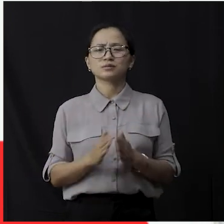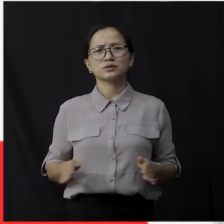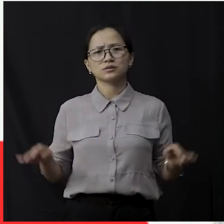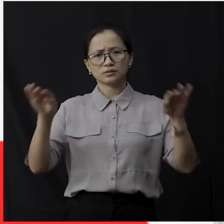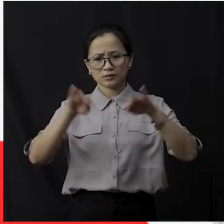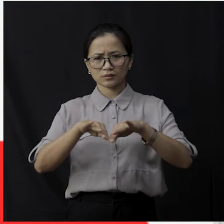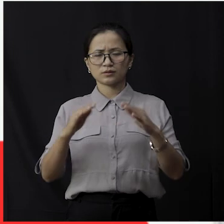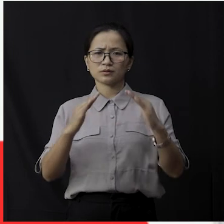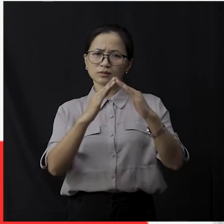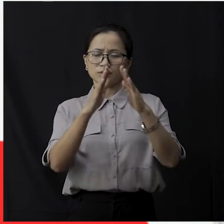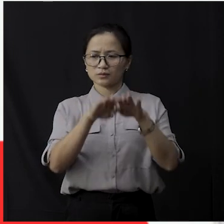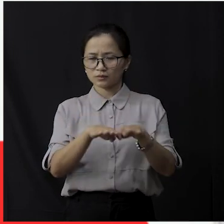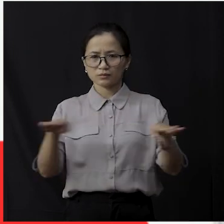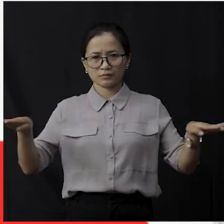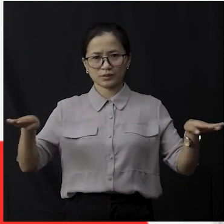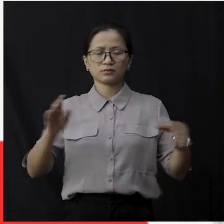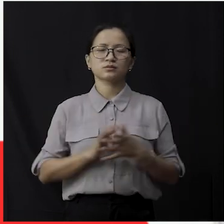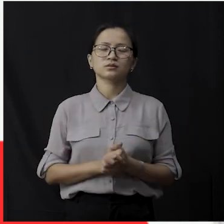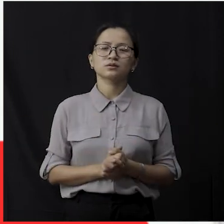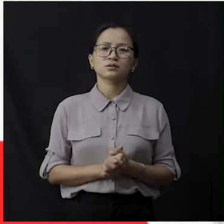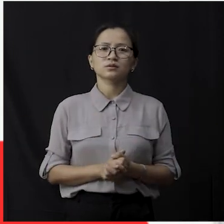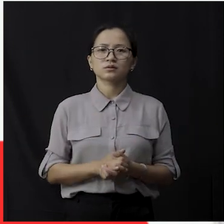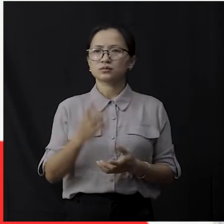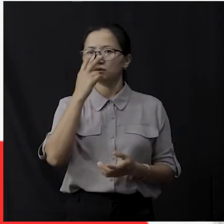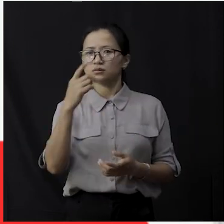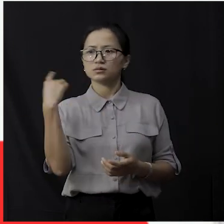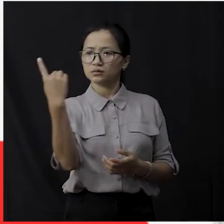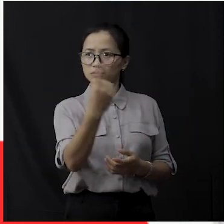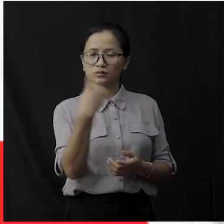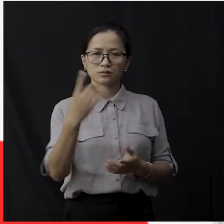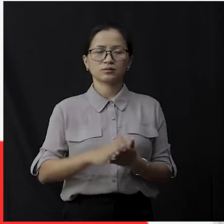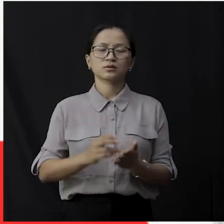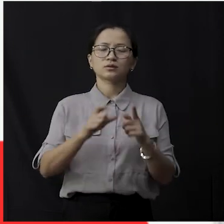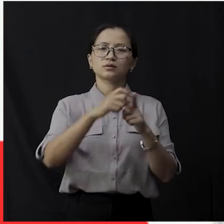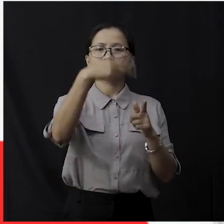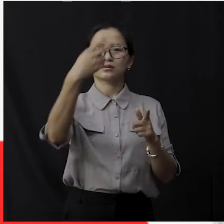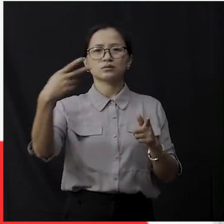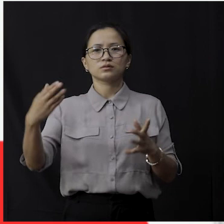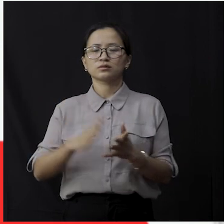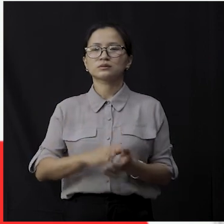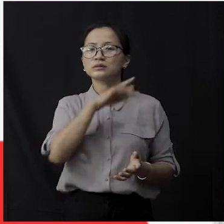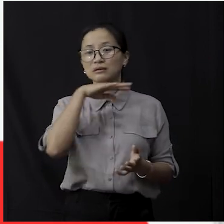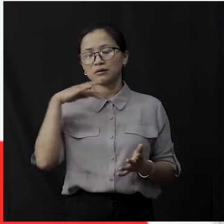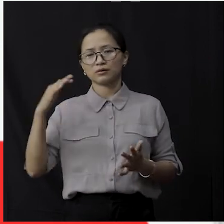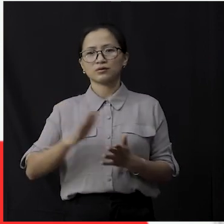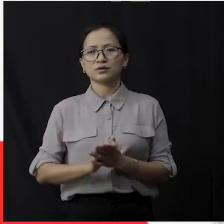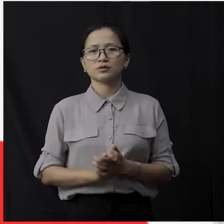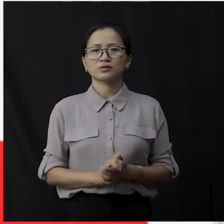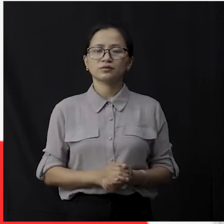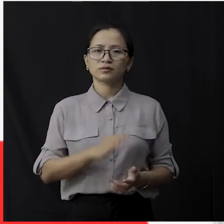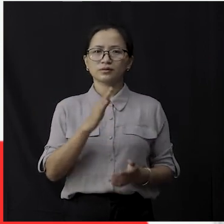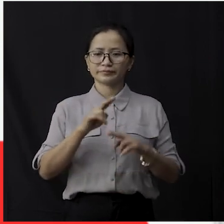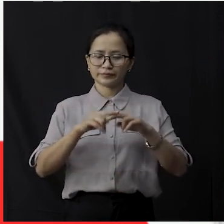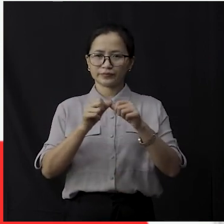in plains, right? So just look around it and draw, and you color it with your